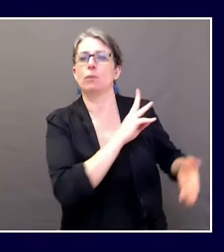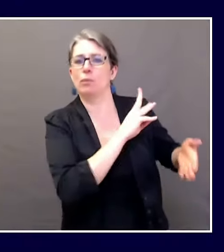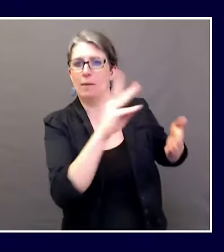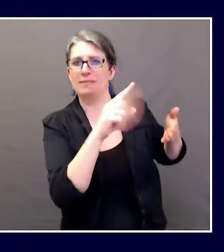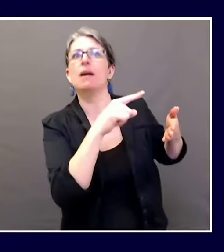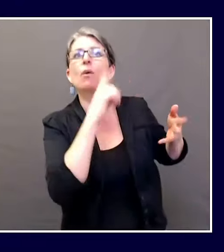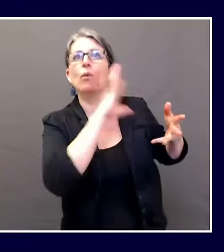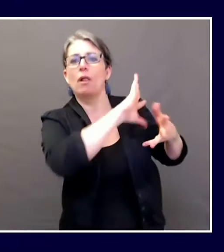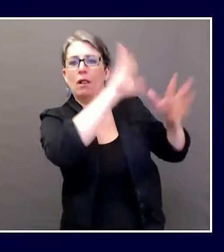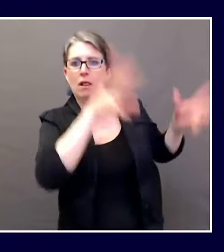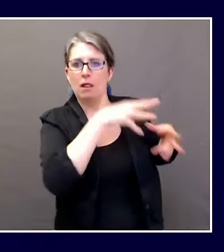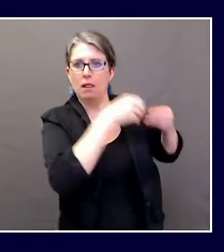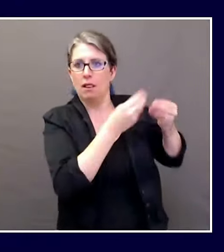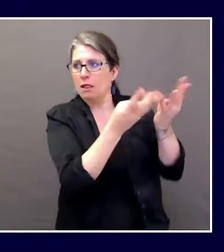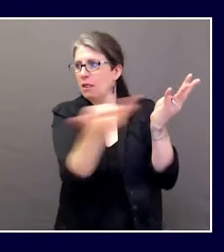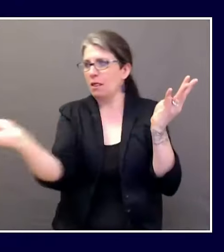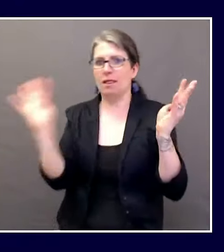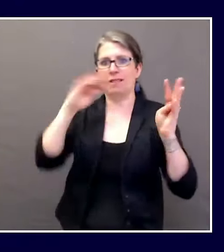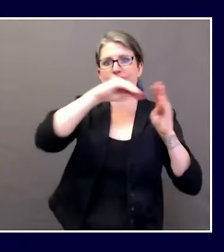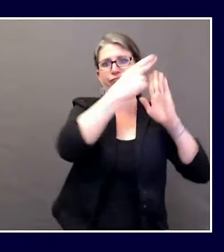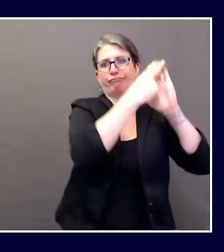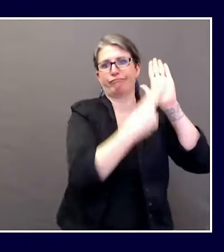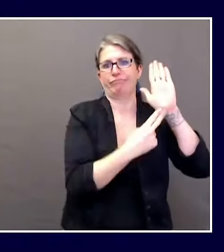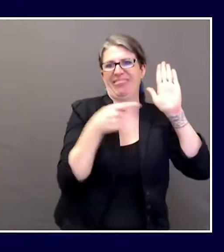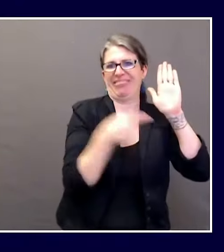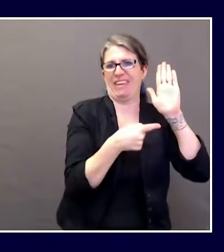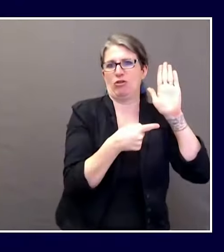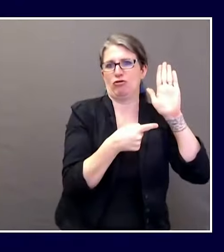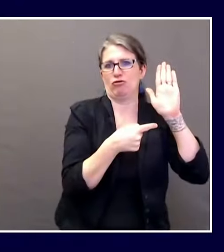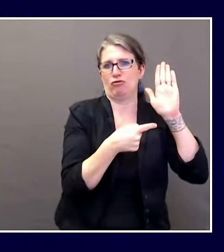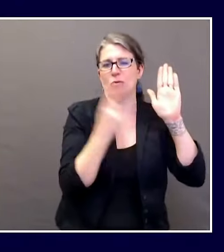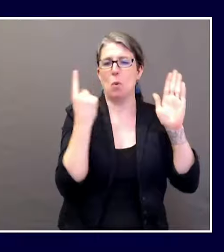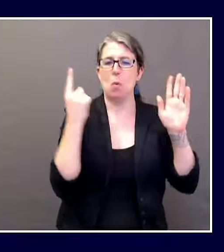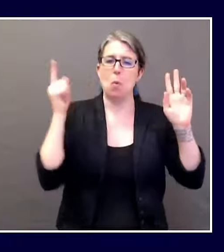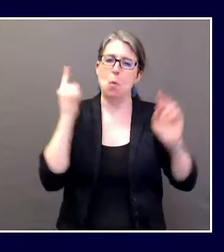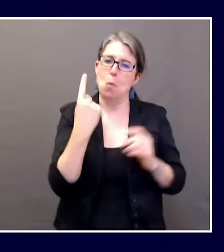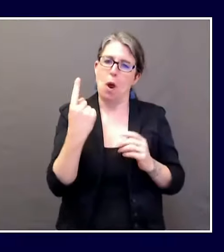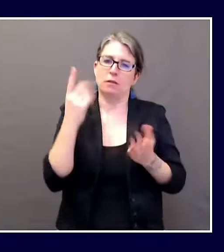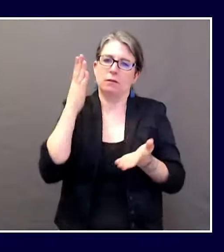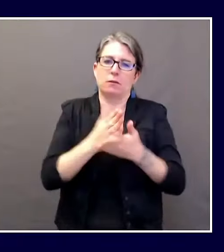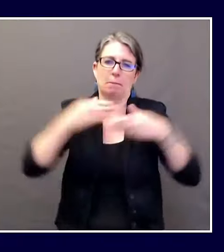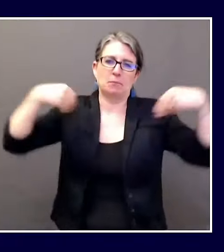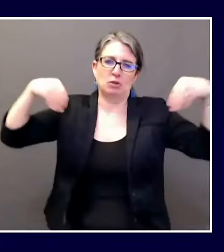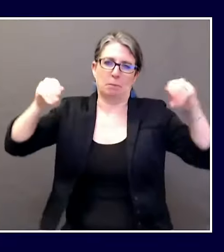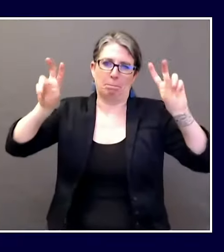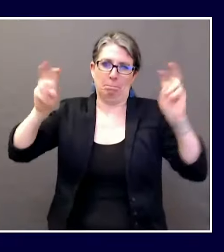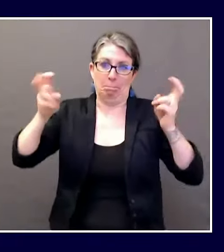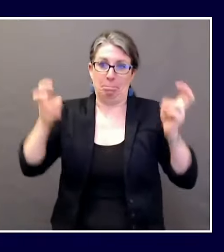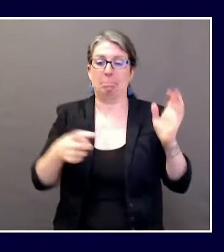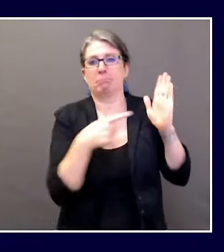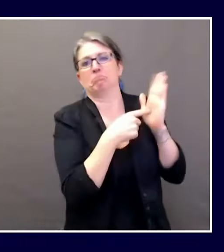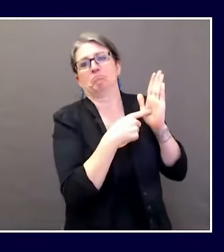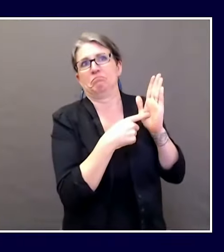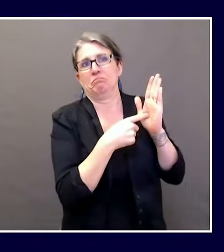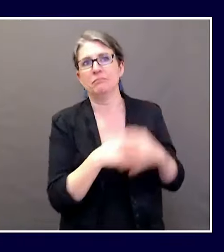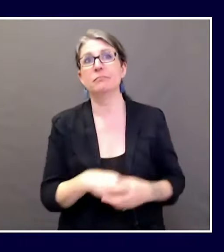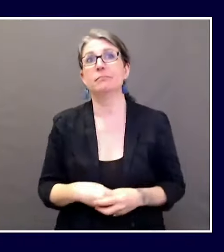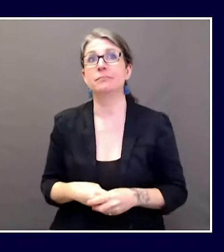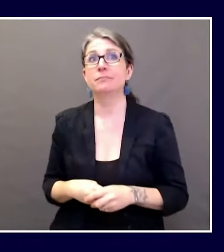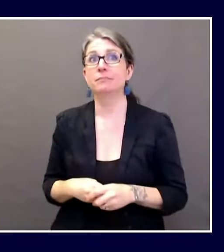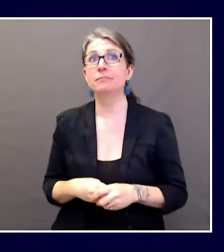not the only resource through which you can schedule. It will work with some sites, but not all